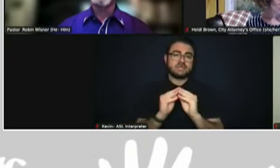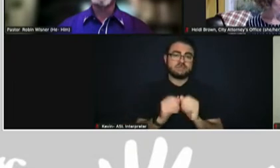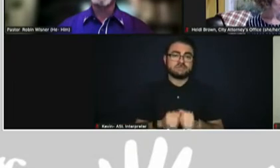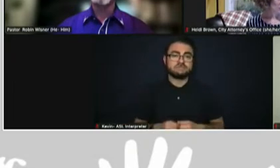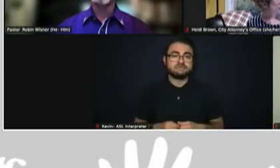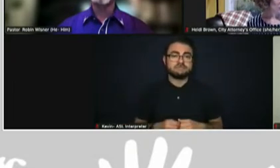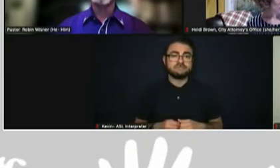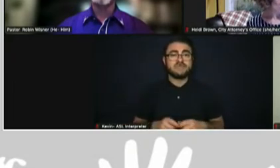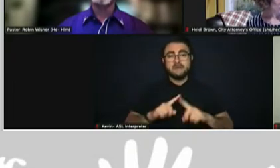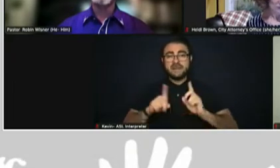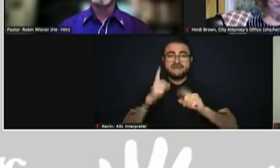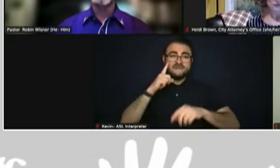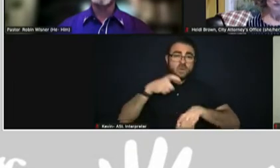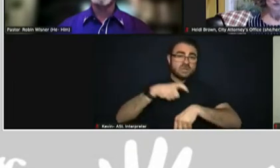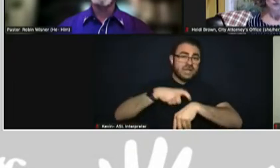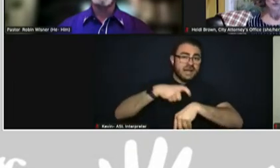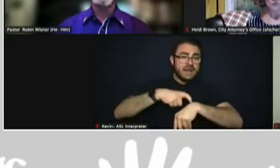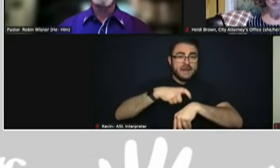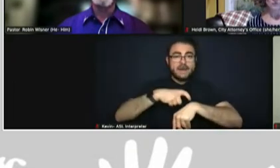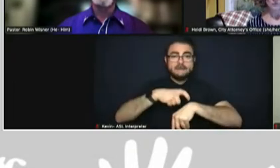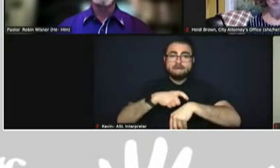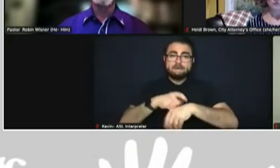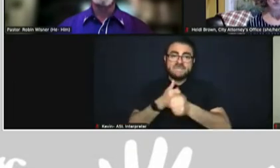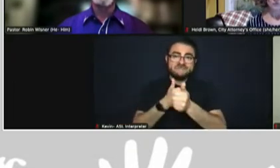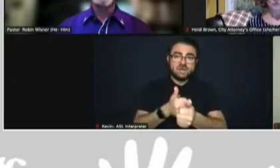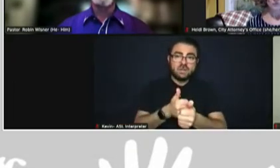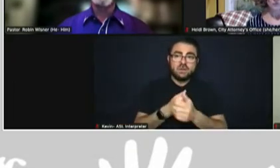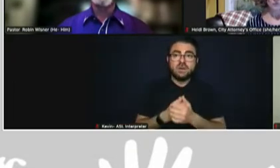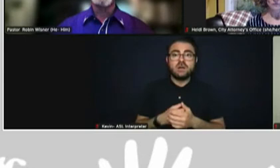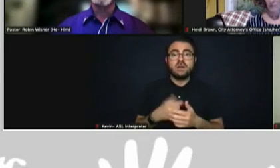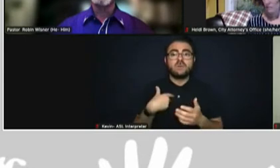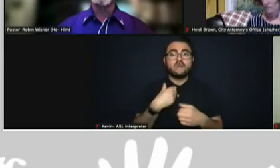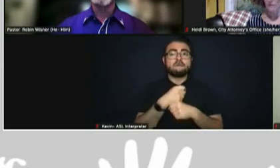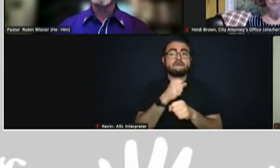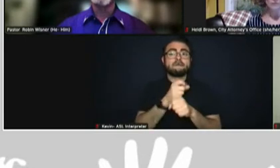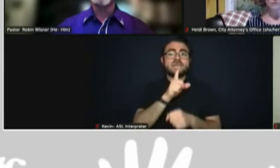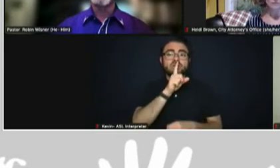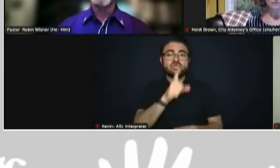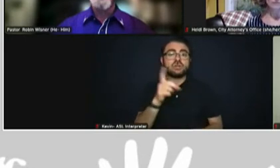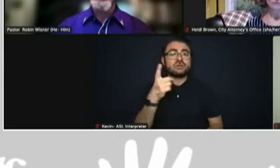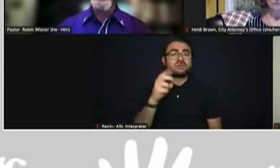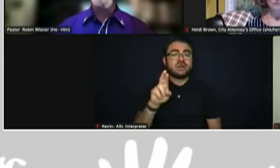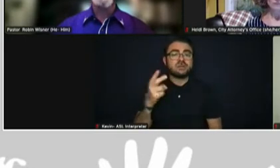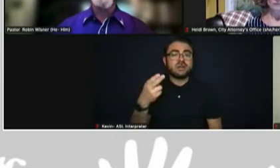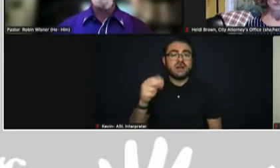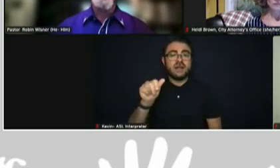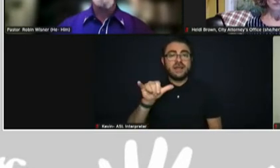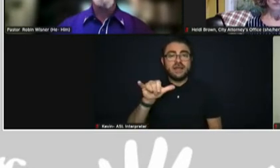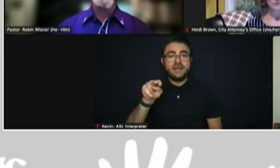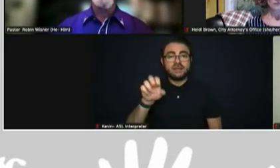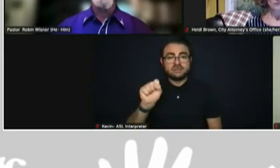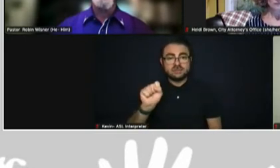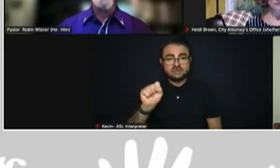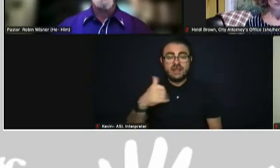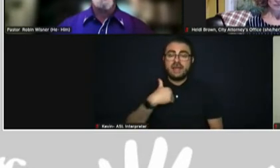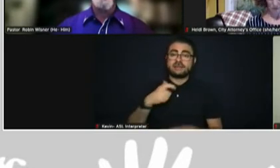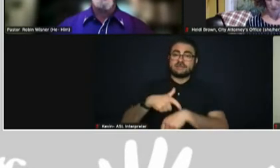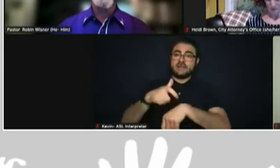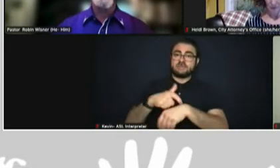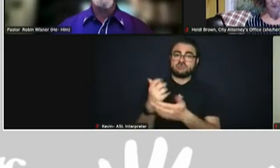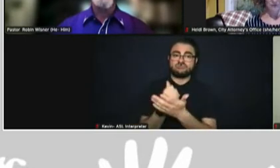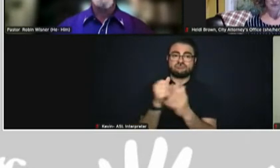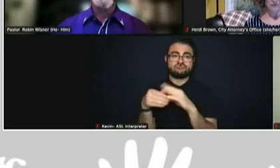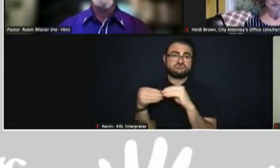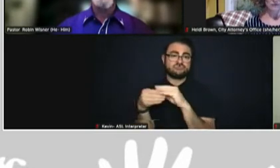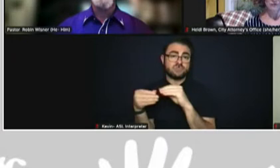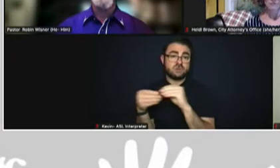of time or respect of time, I want to make sure that, that Dr. Haynes does get time. So I'm wondering if we